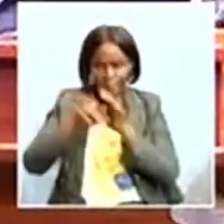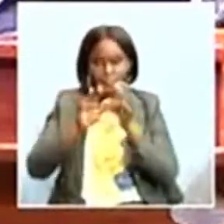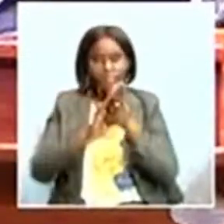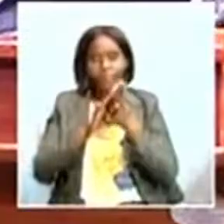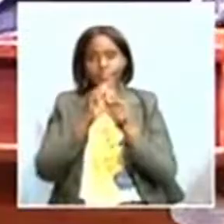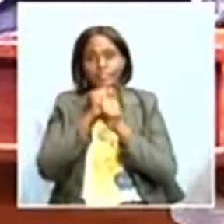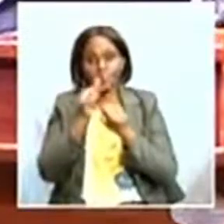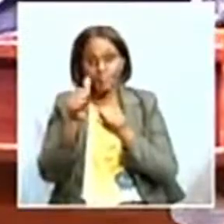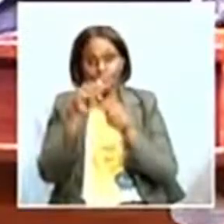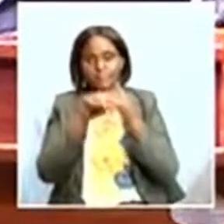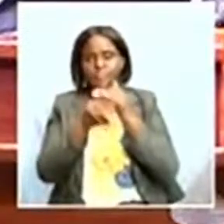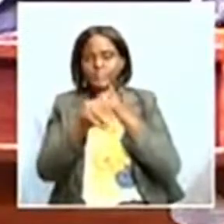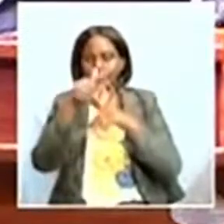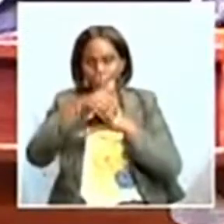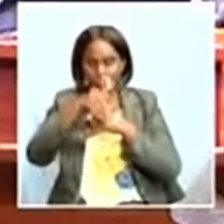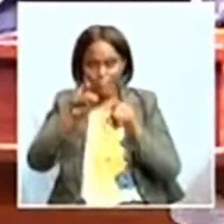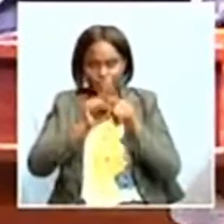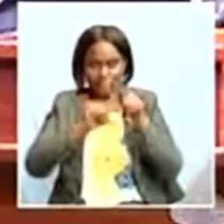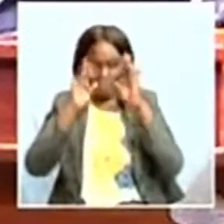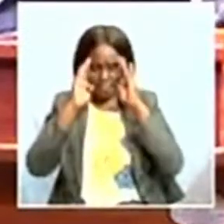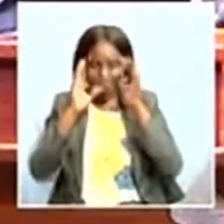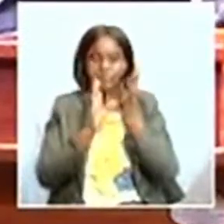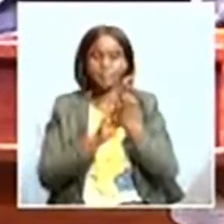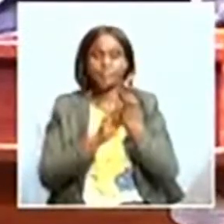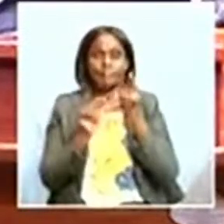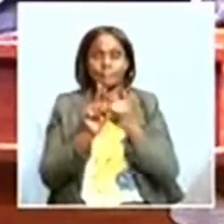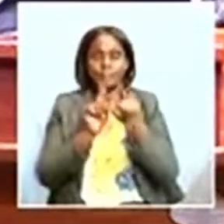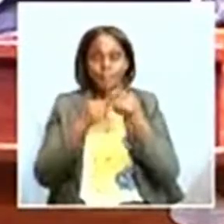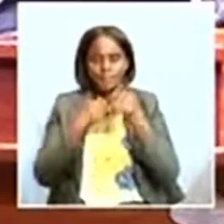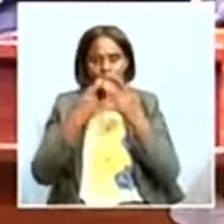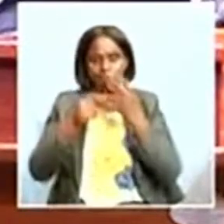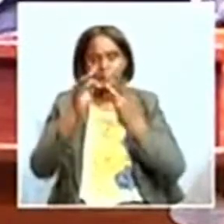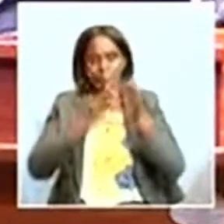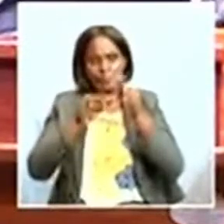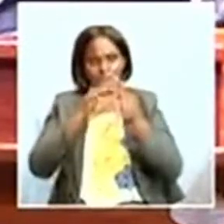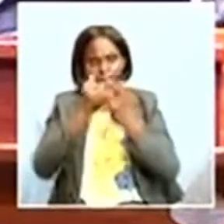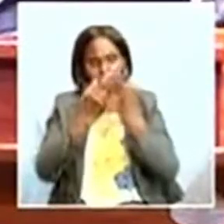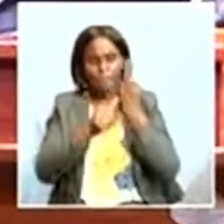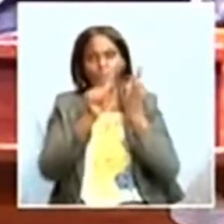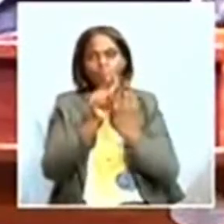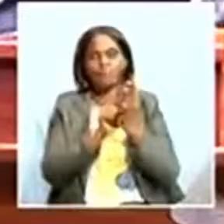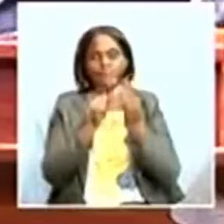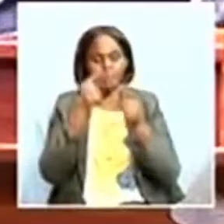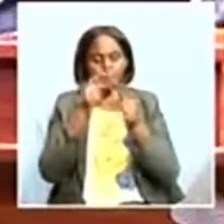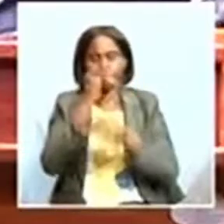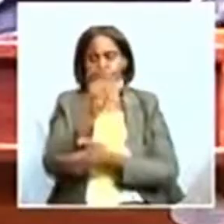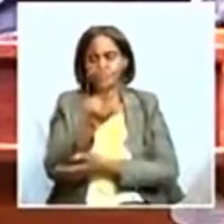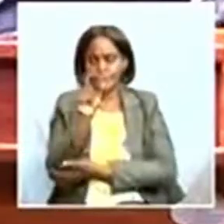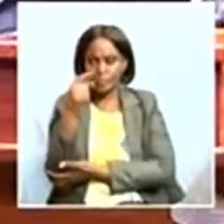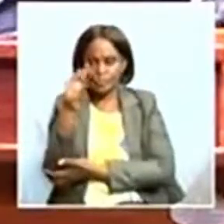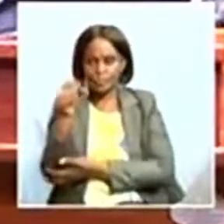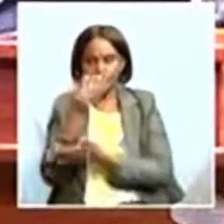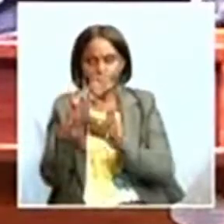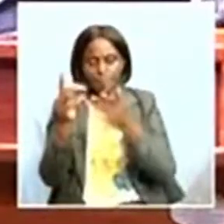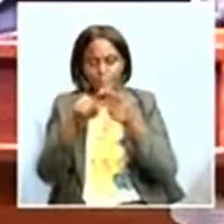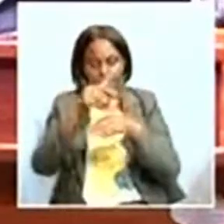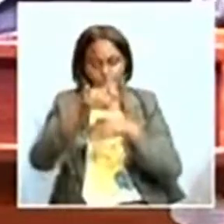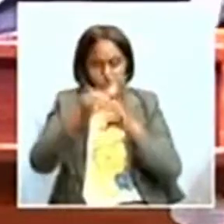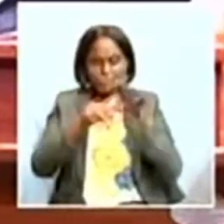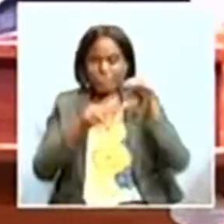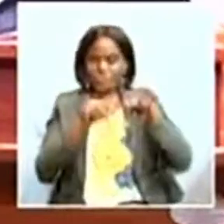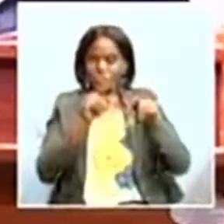age is enrolled and attends school. It outlines the legal consequences for individuals who fail to enroll a